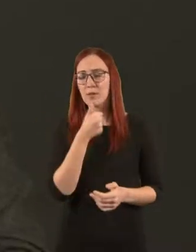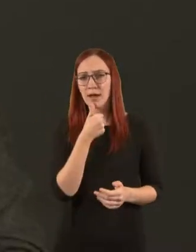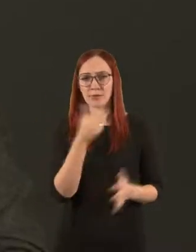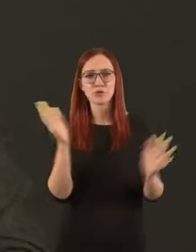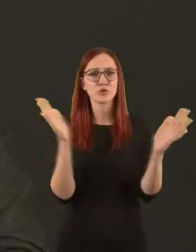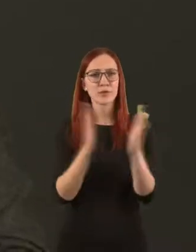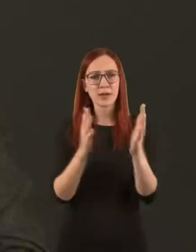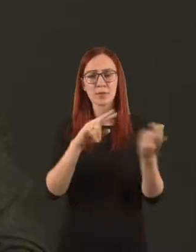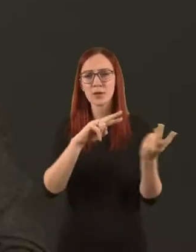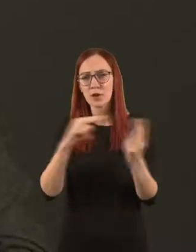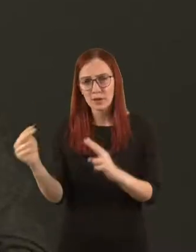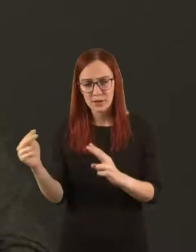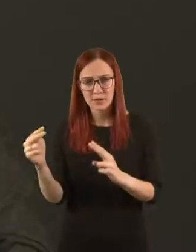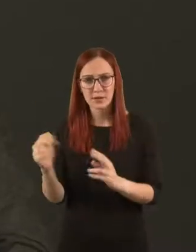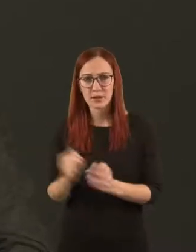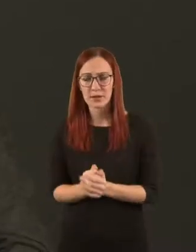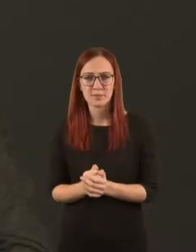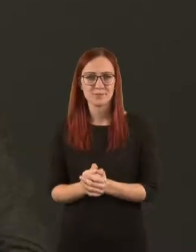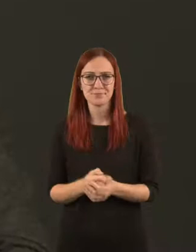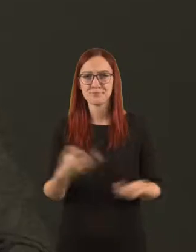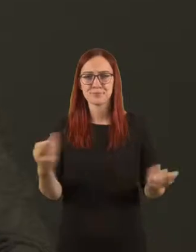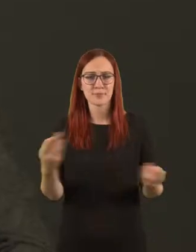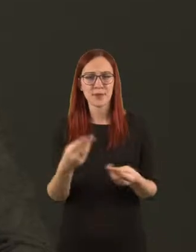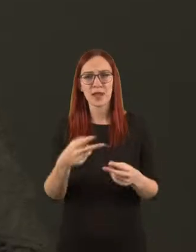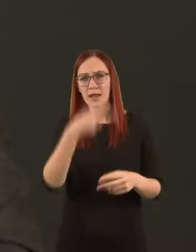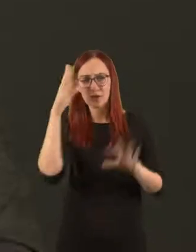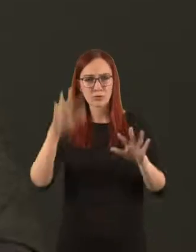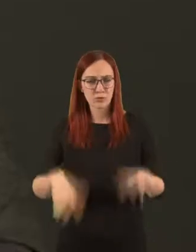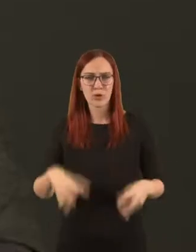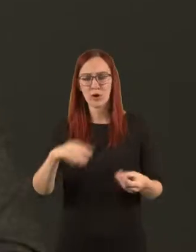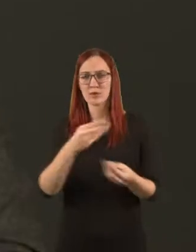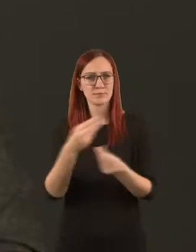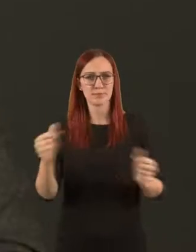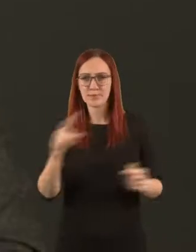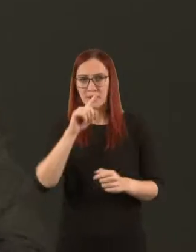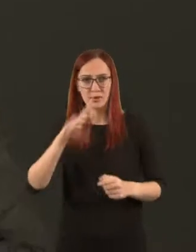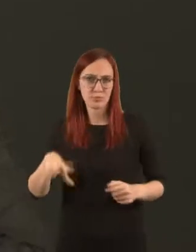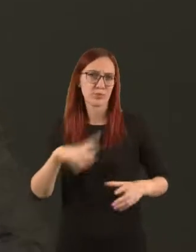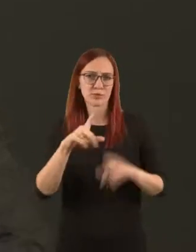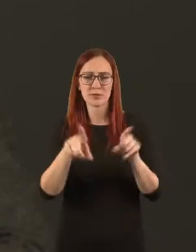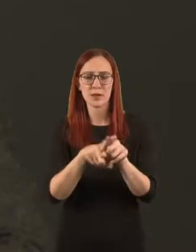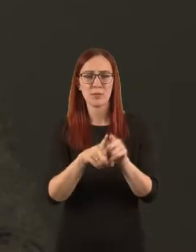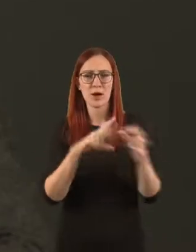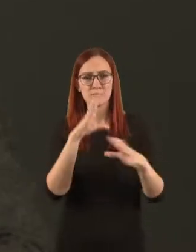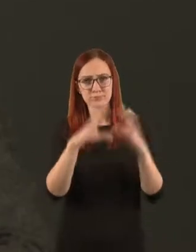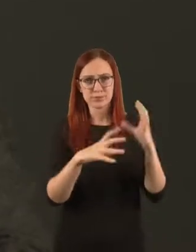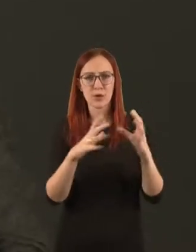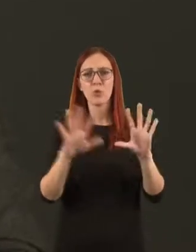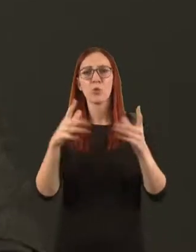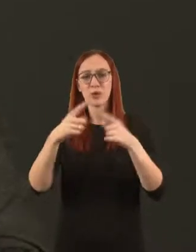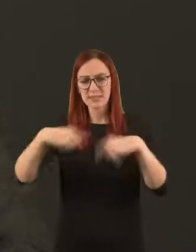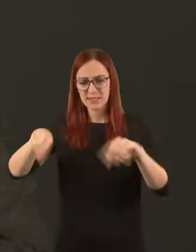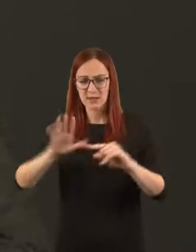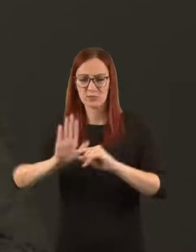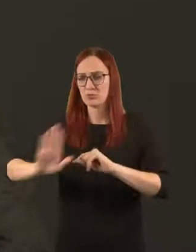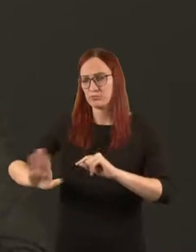Unless the purpose was to analyze one particular area, and in that case I would justify the